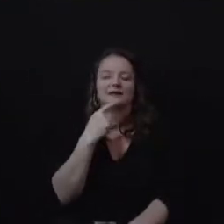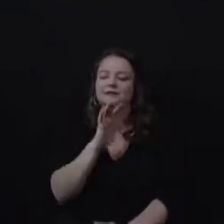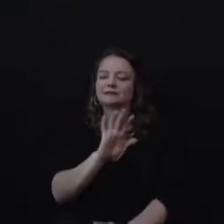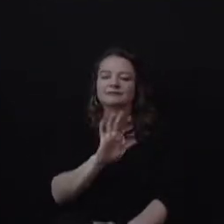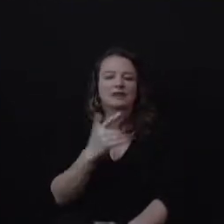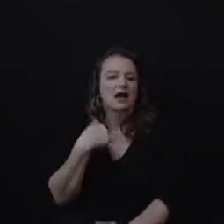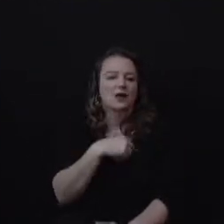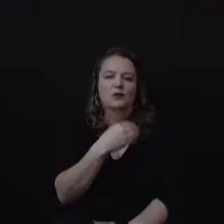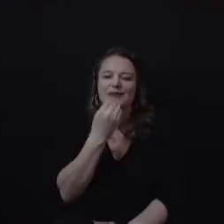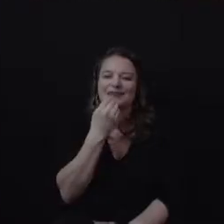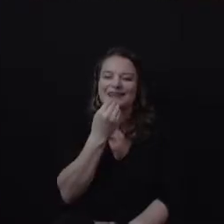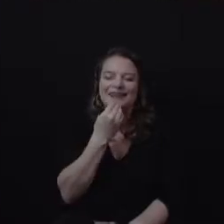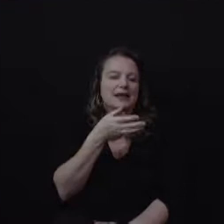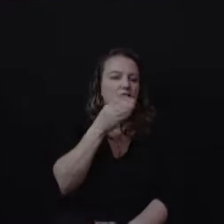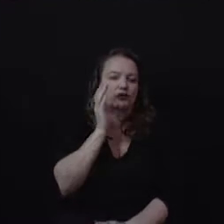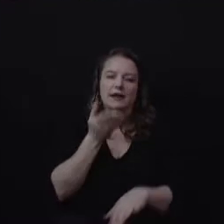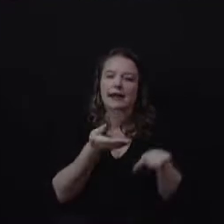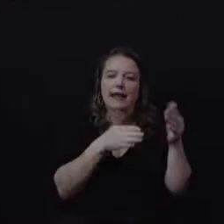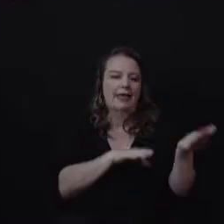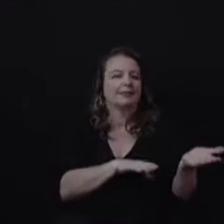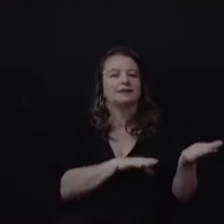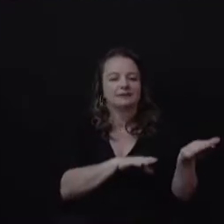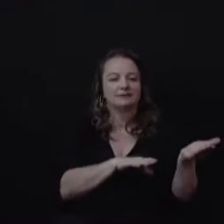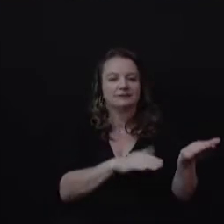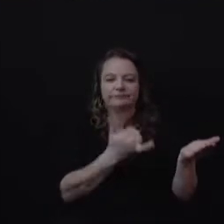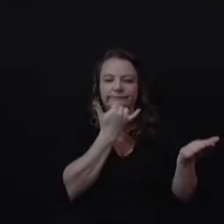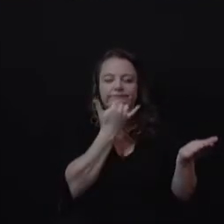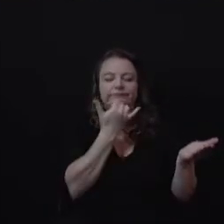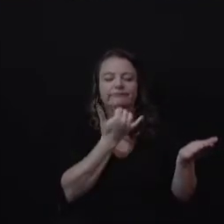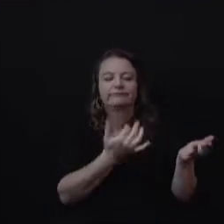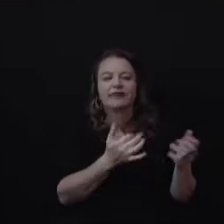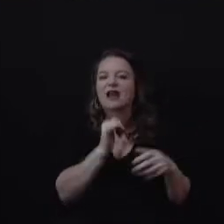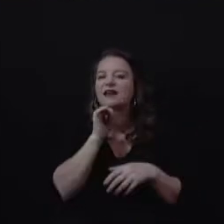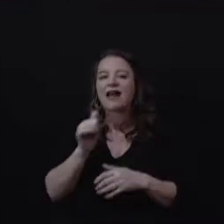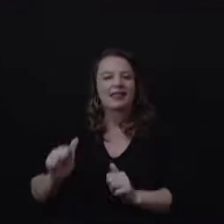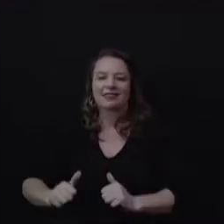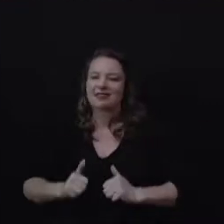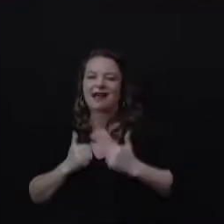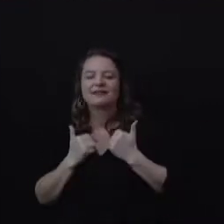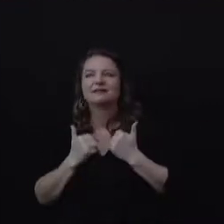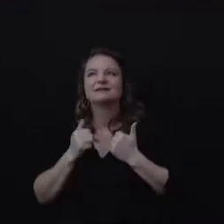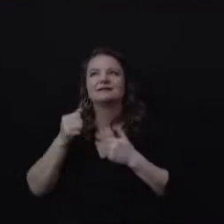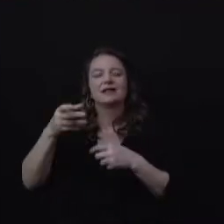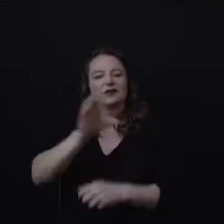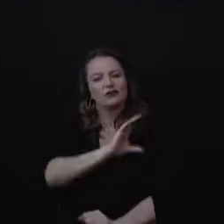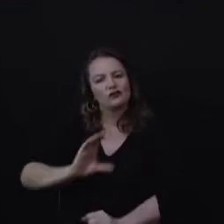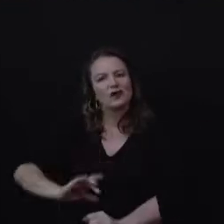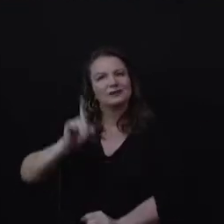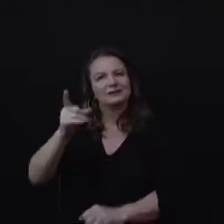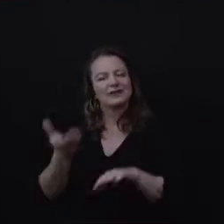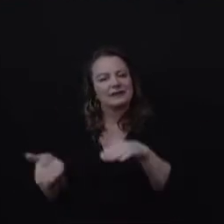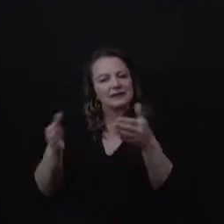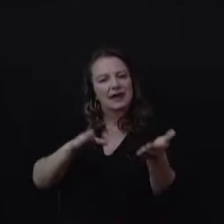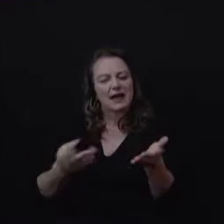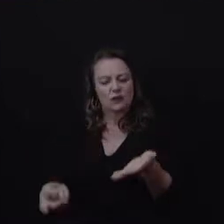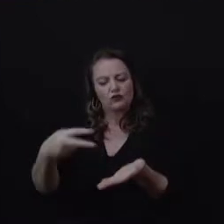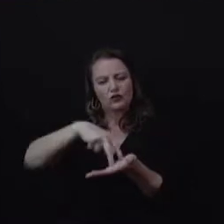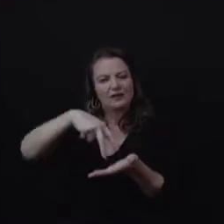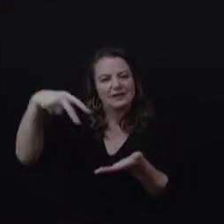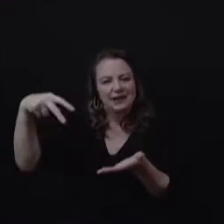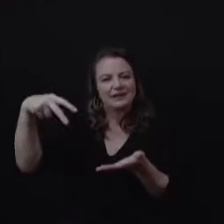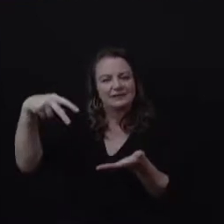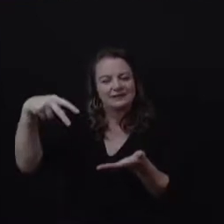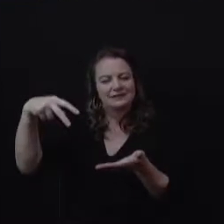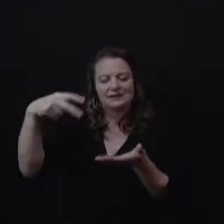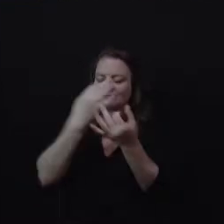and drinking death upon ourselves. Not the life that Christ died and rose again to so